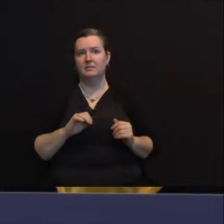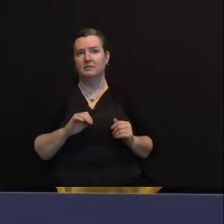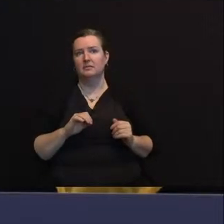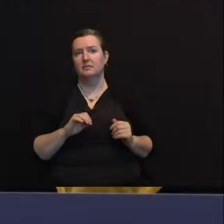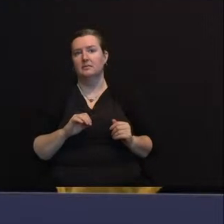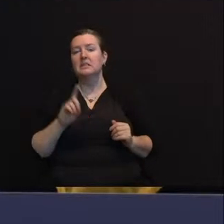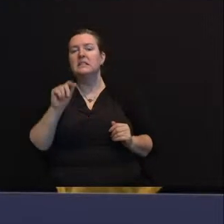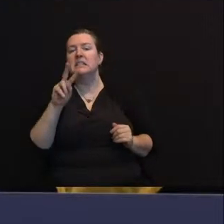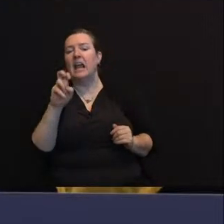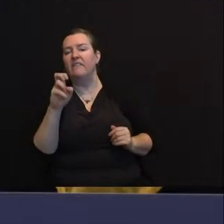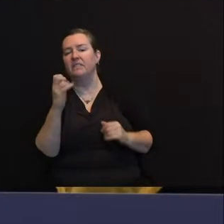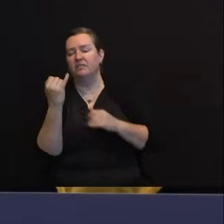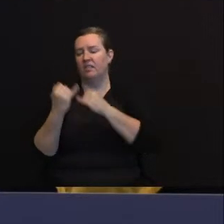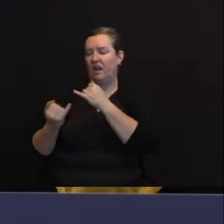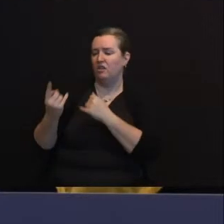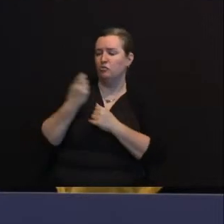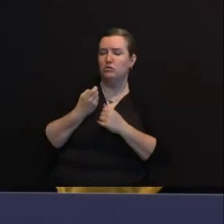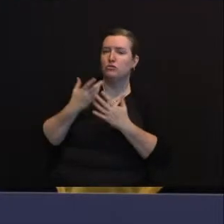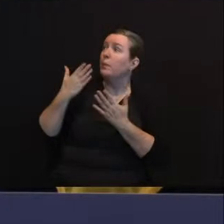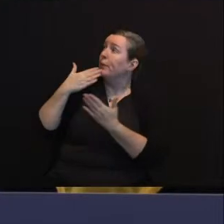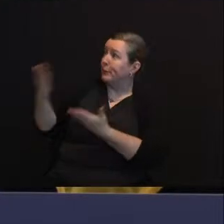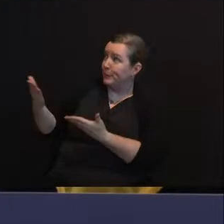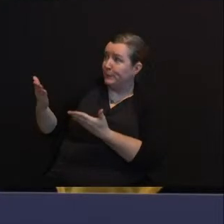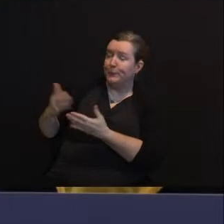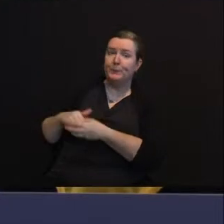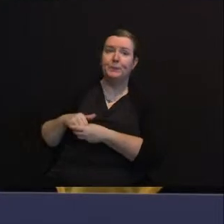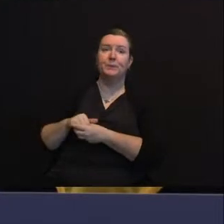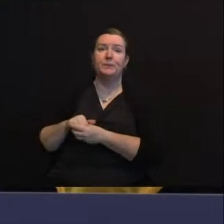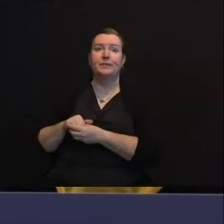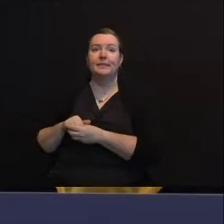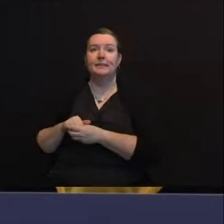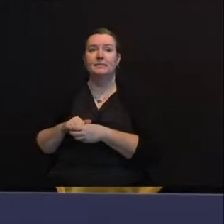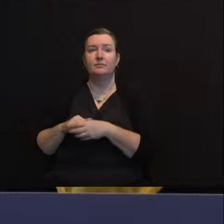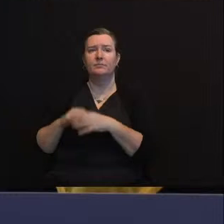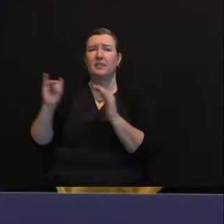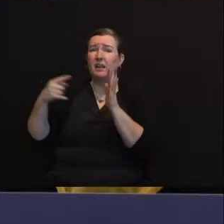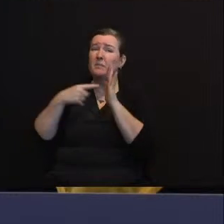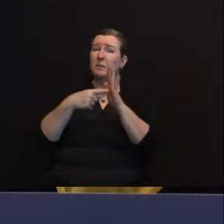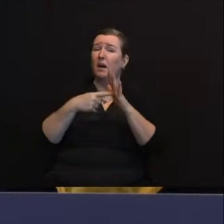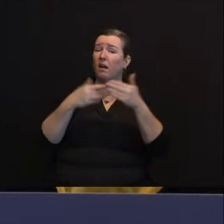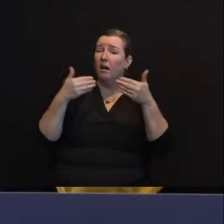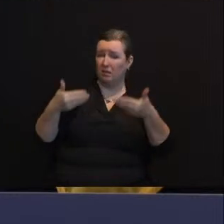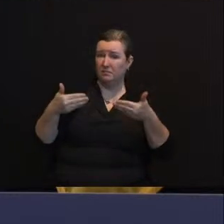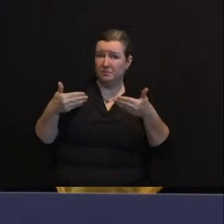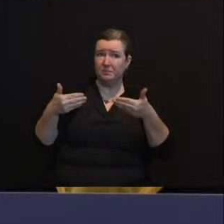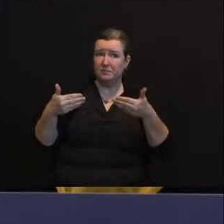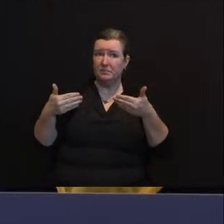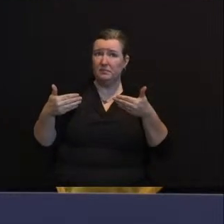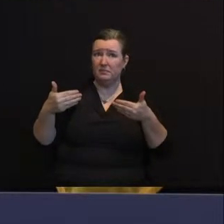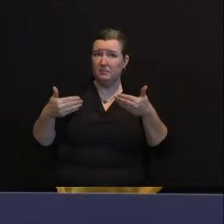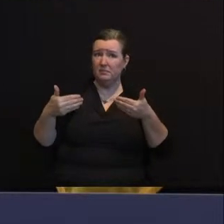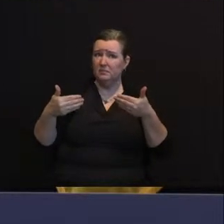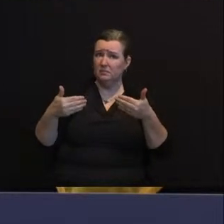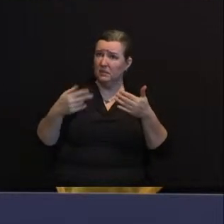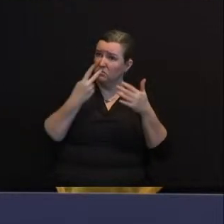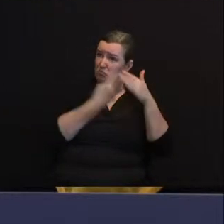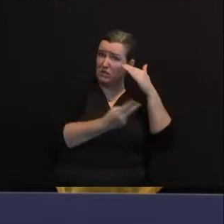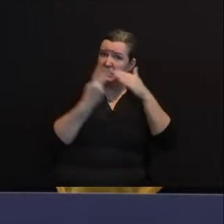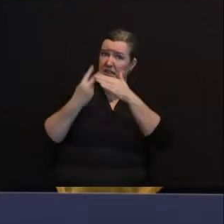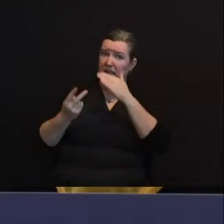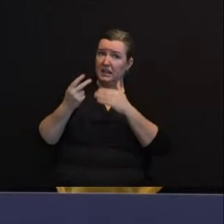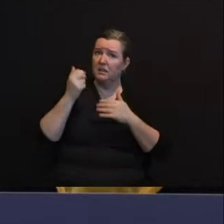Thanks, Governor. Did the models that were developed predict daily or weekly